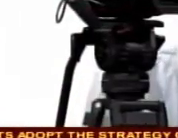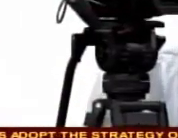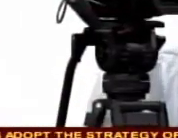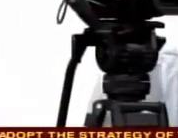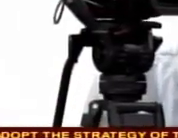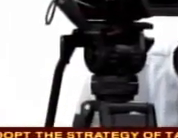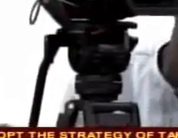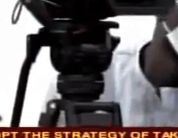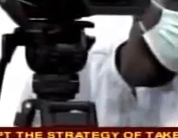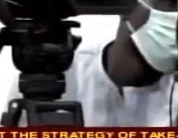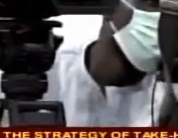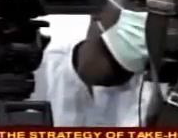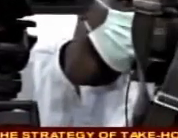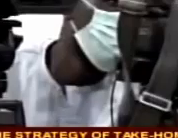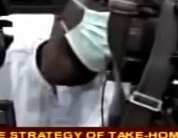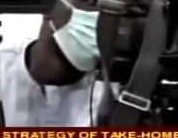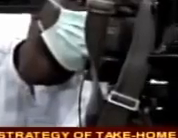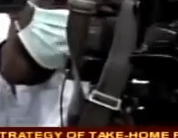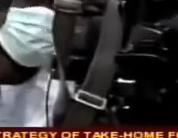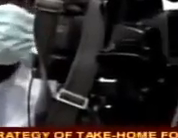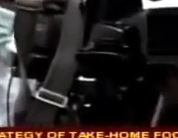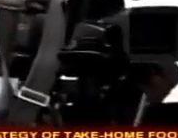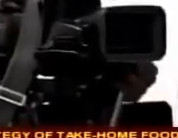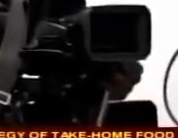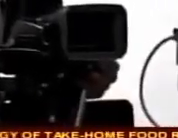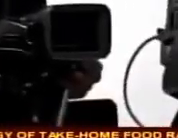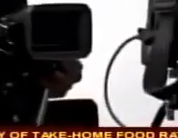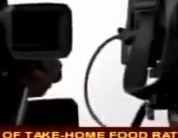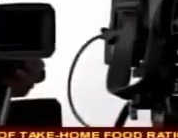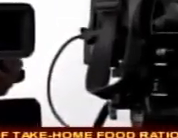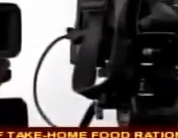Honorable Minister of Information and Culture.